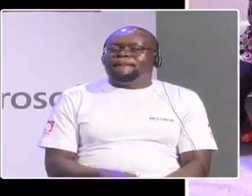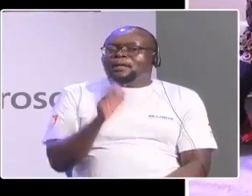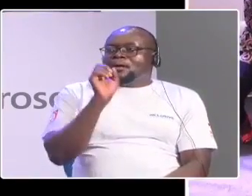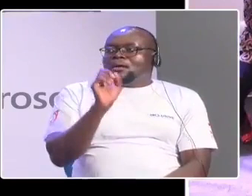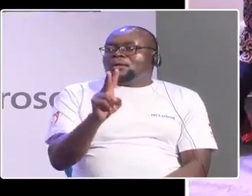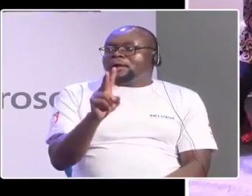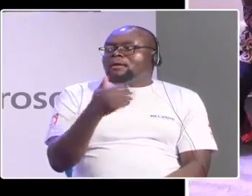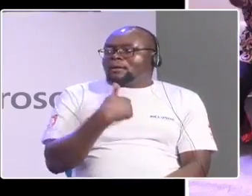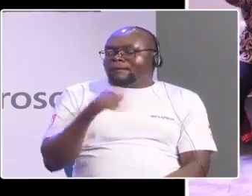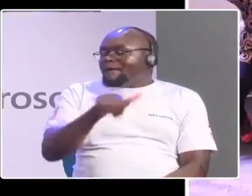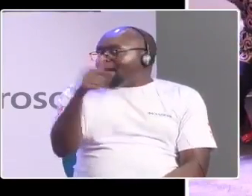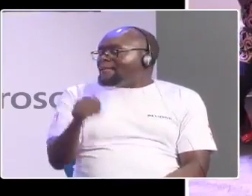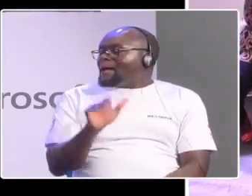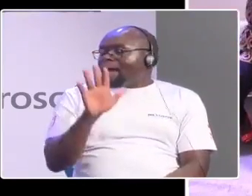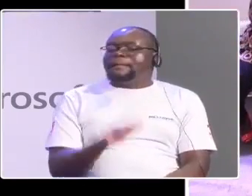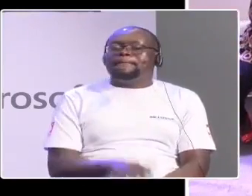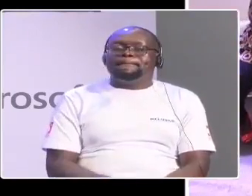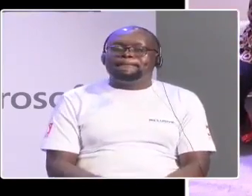okay, we had another hand.